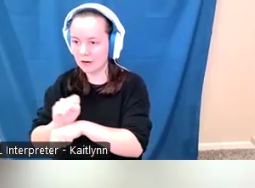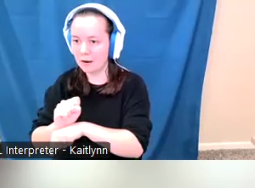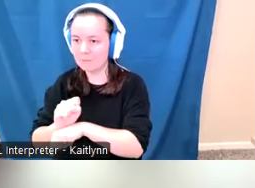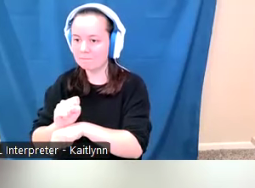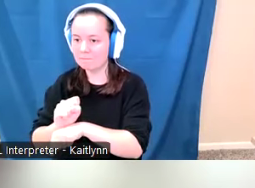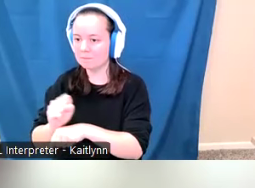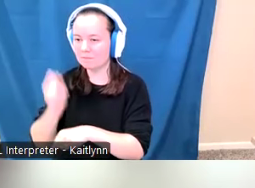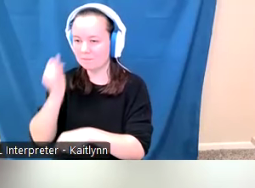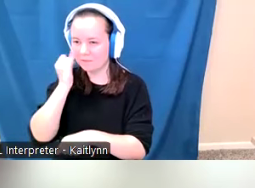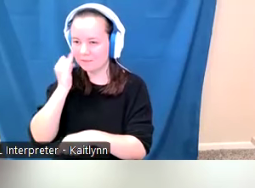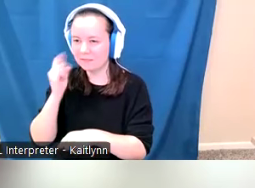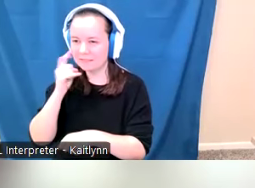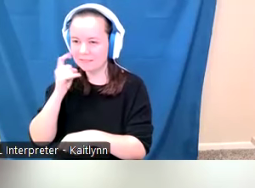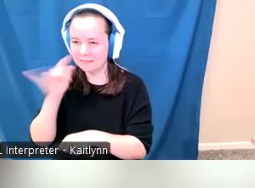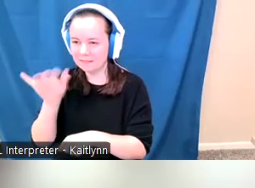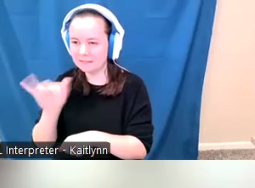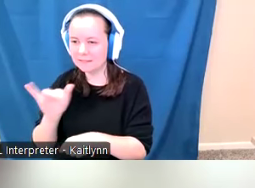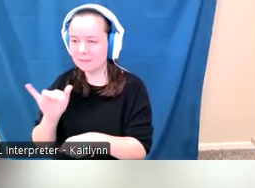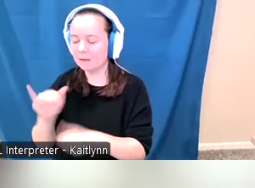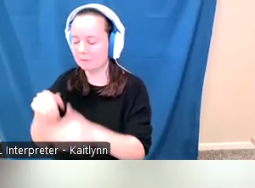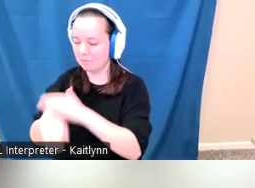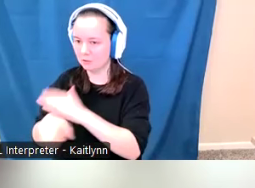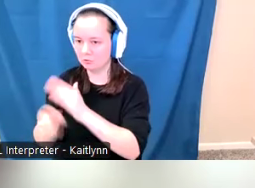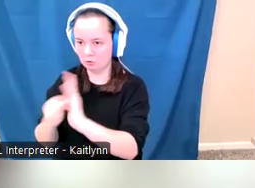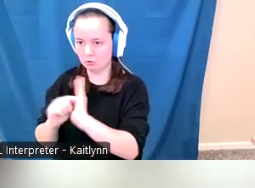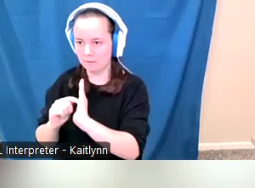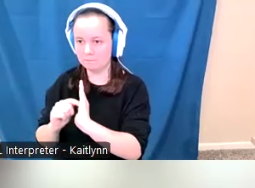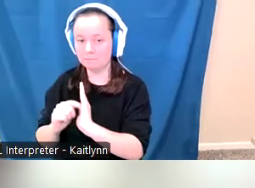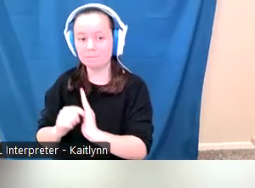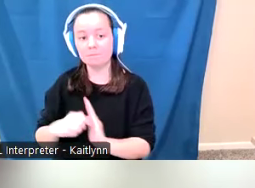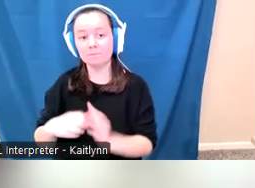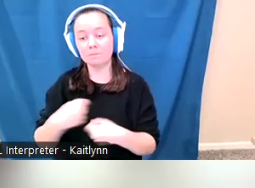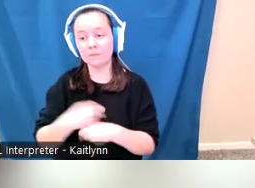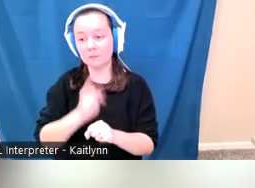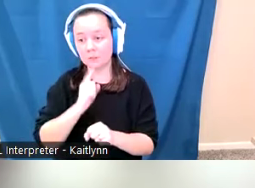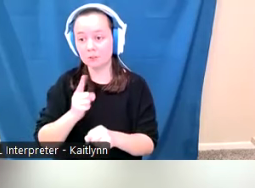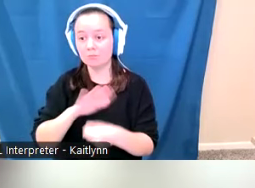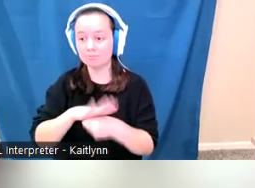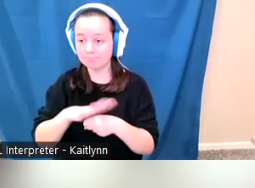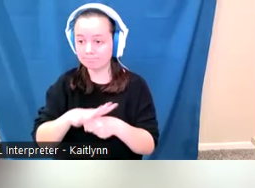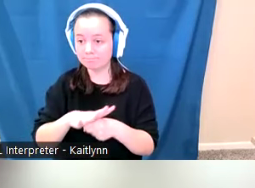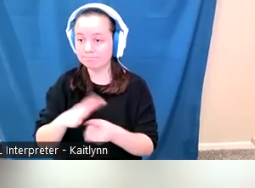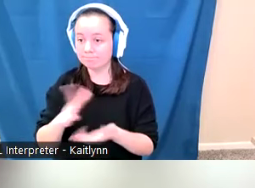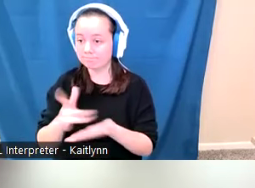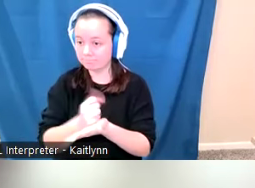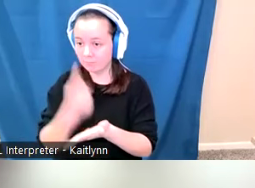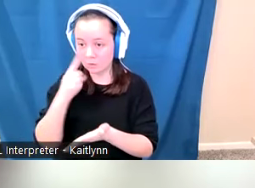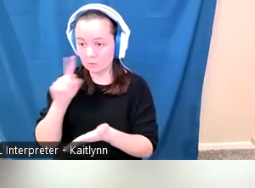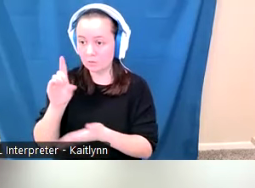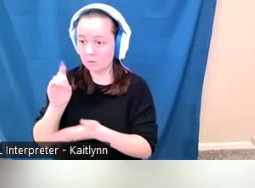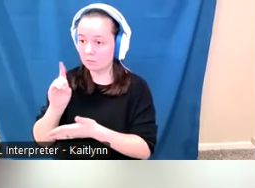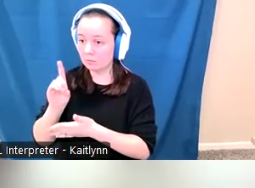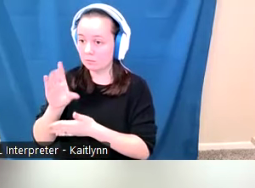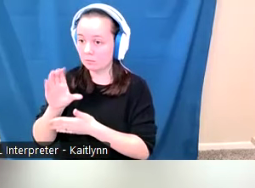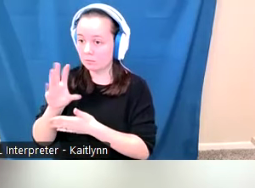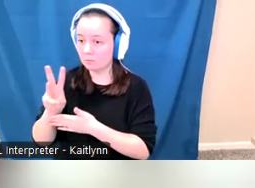requirements. As we think about ensuring adequate compensation for direct care professionals, we need to understand